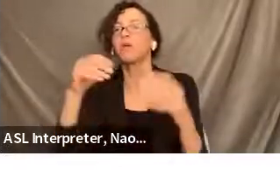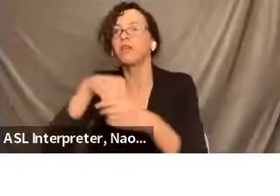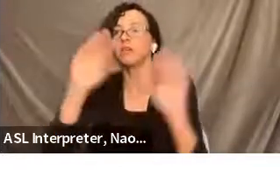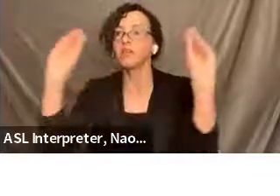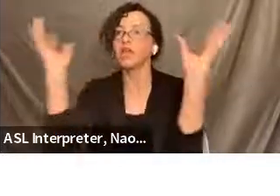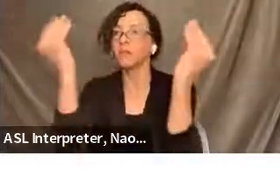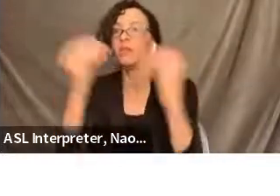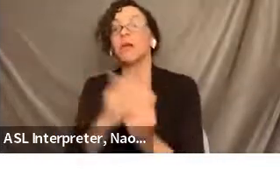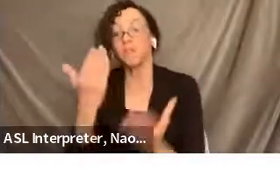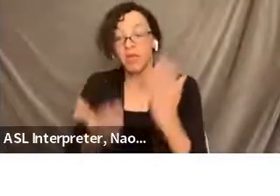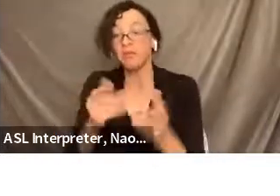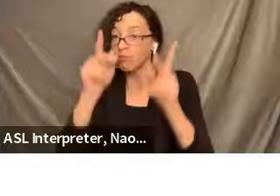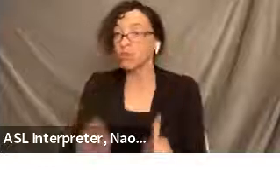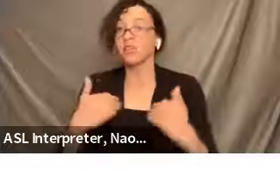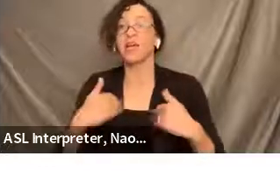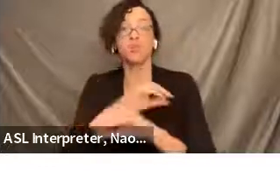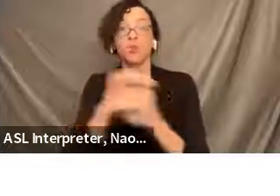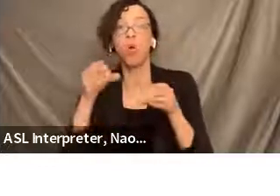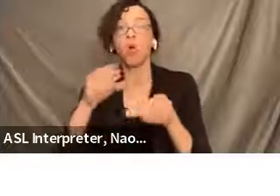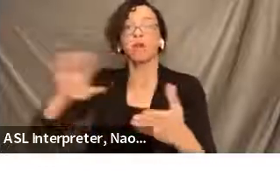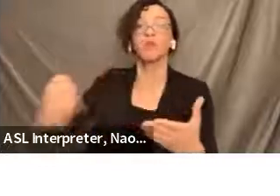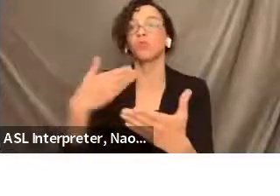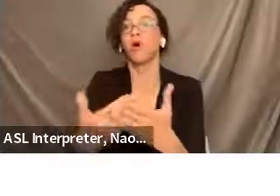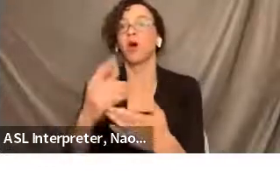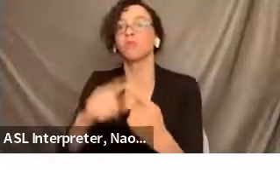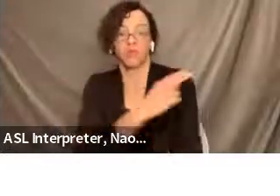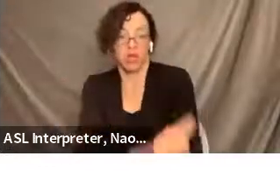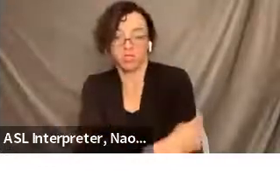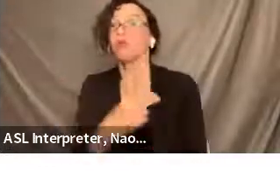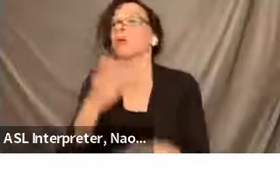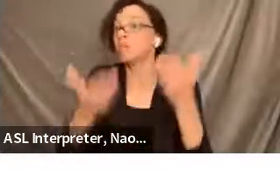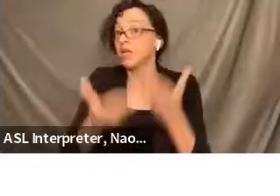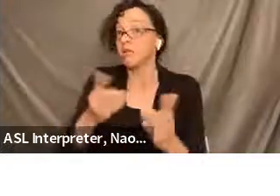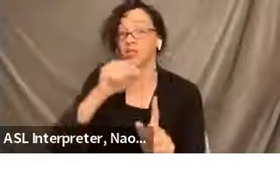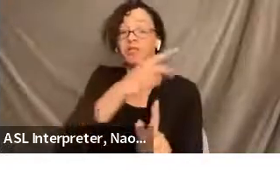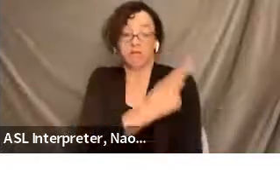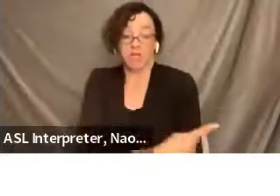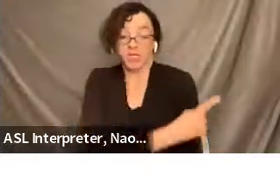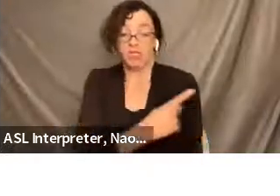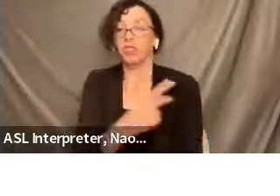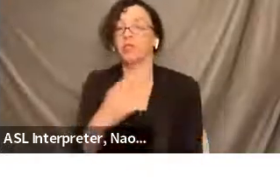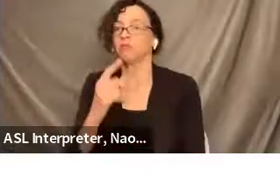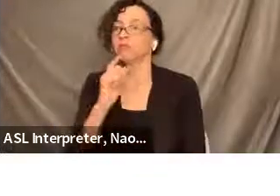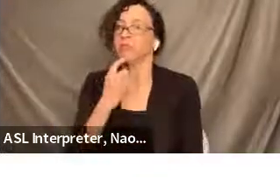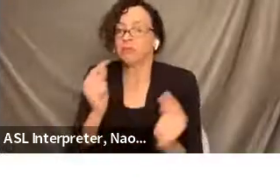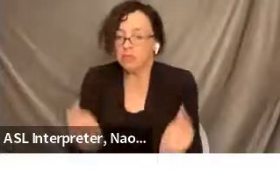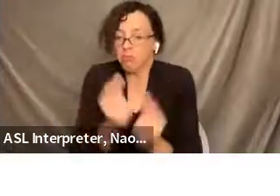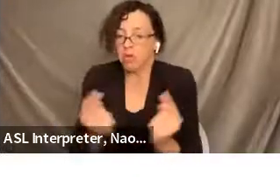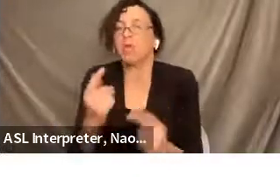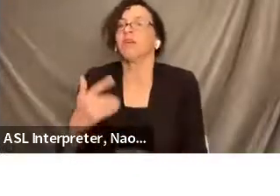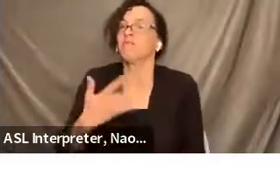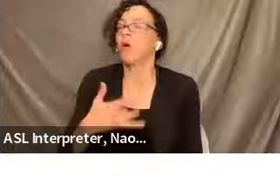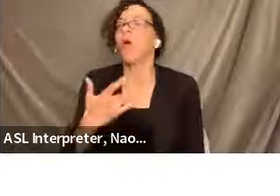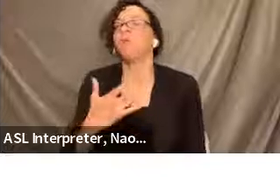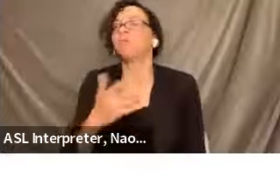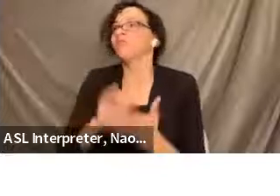extreme pain. They think this is the only way to get care is to activate the 911 system. And